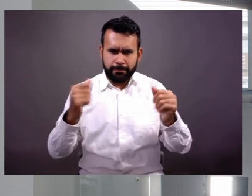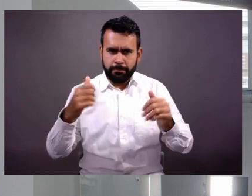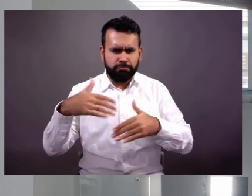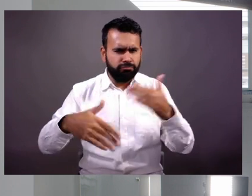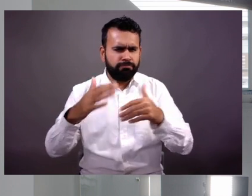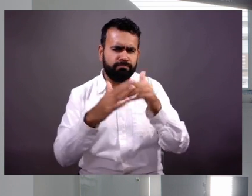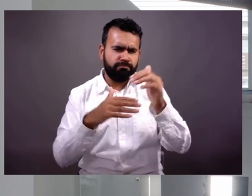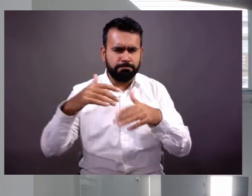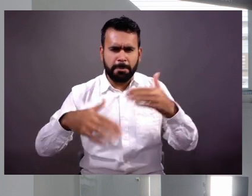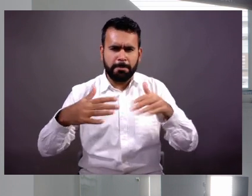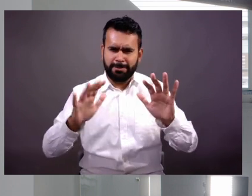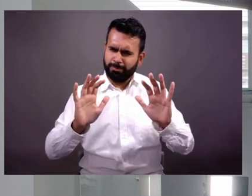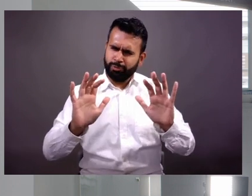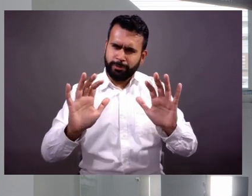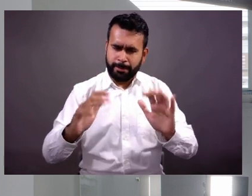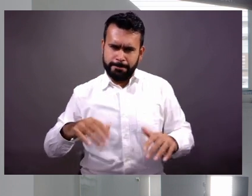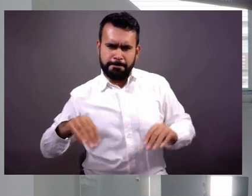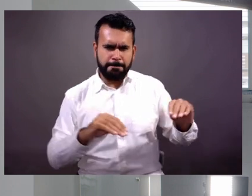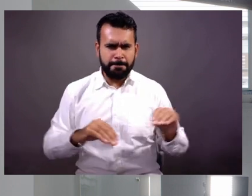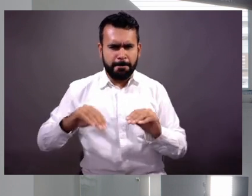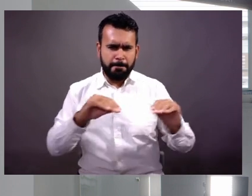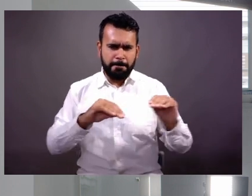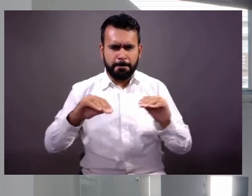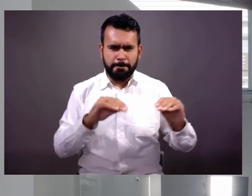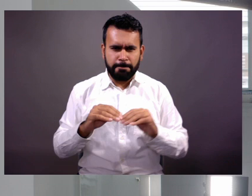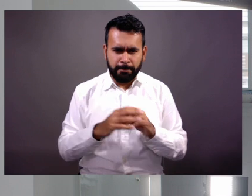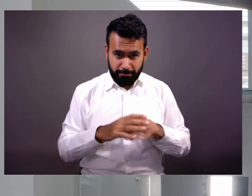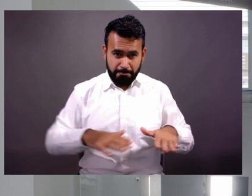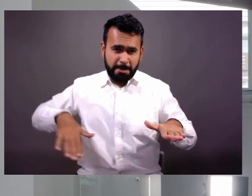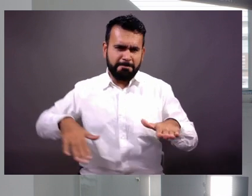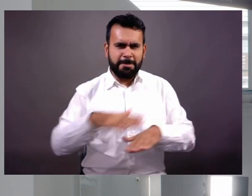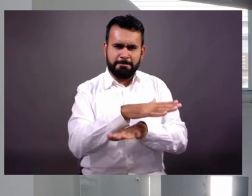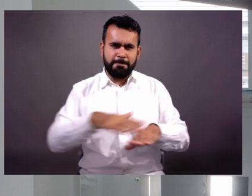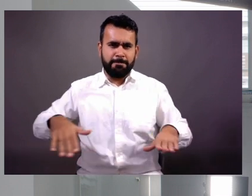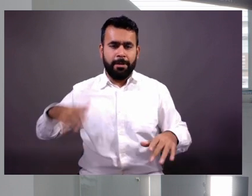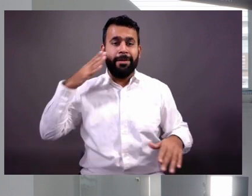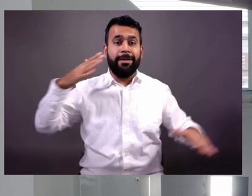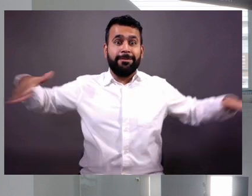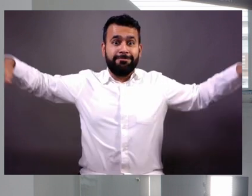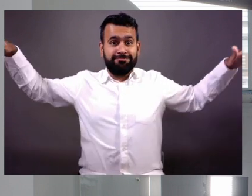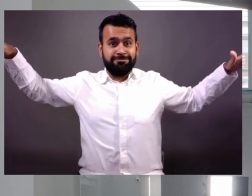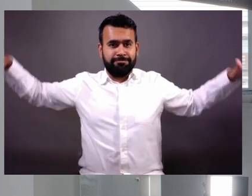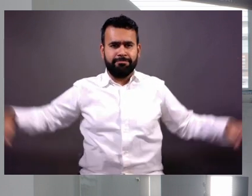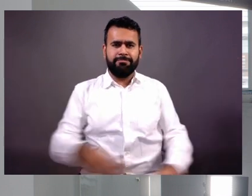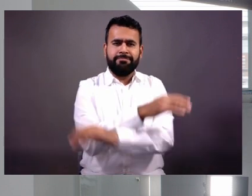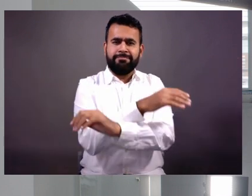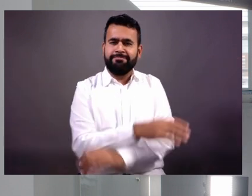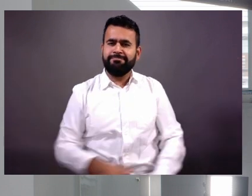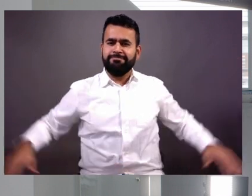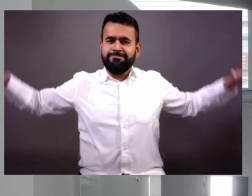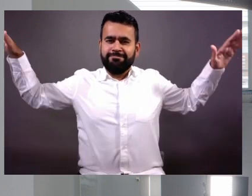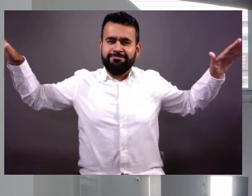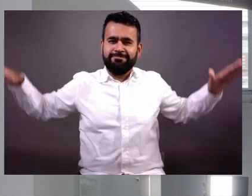slow as the legs. So when you kind of stick this move like this and you're pushing back, so you're going to cross, open,